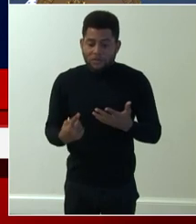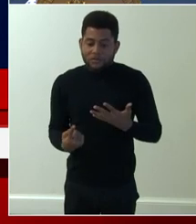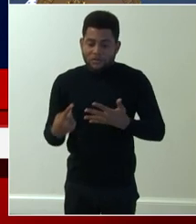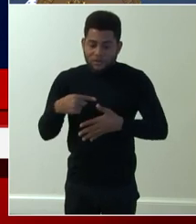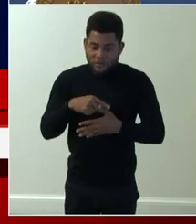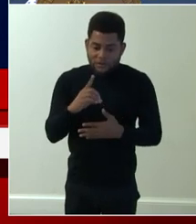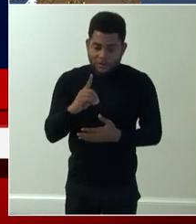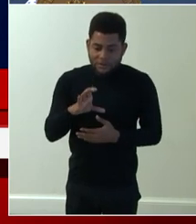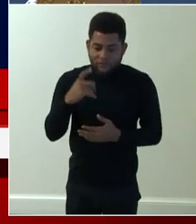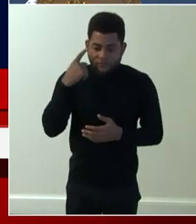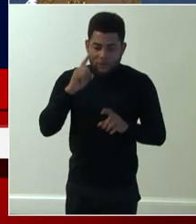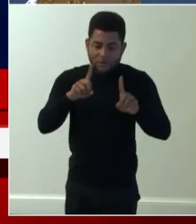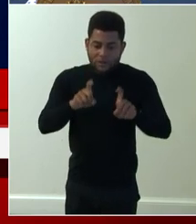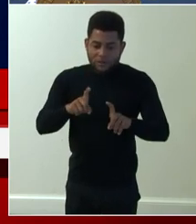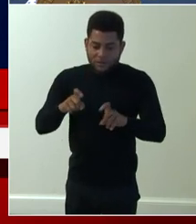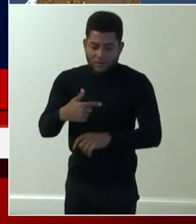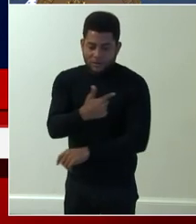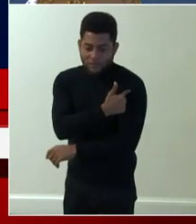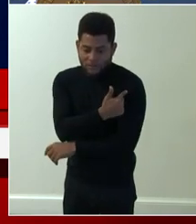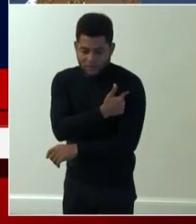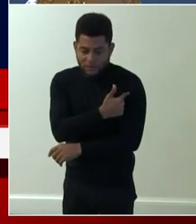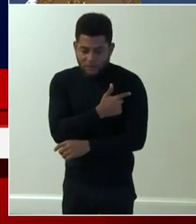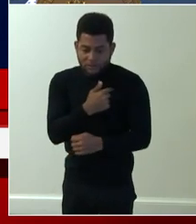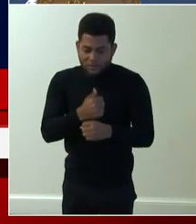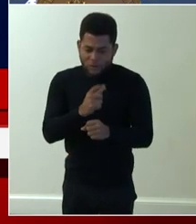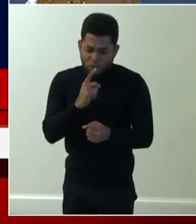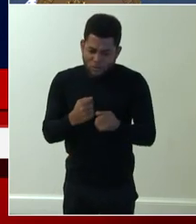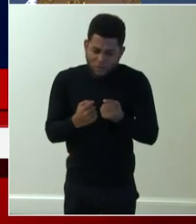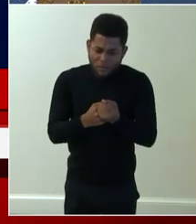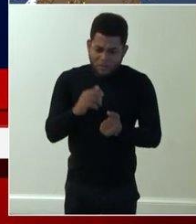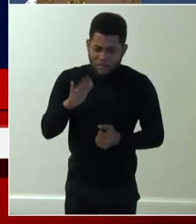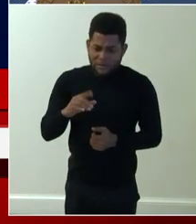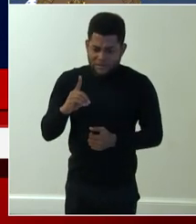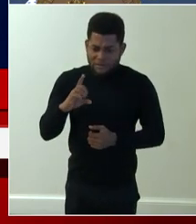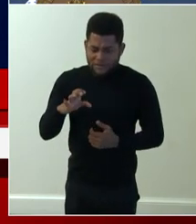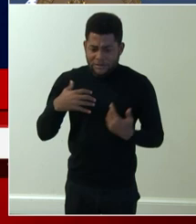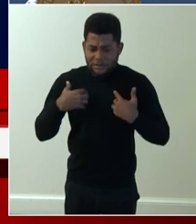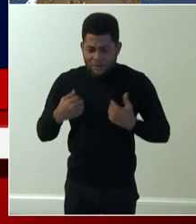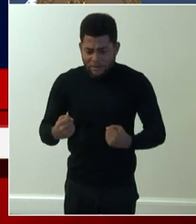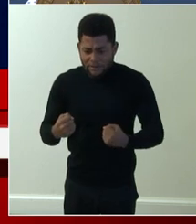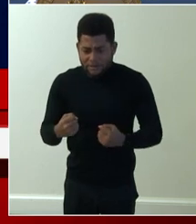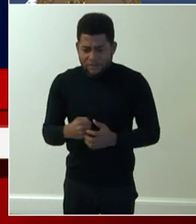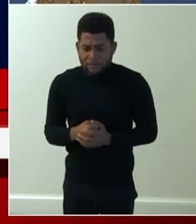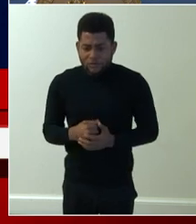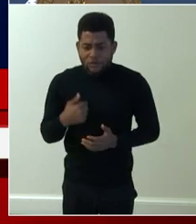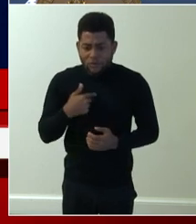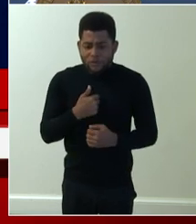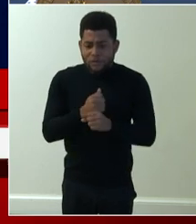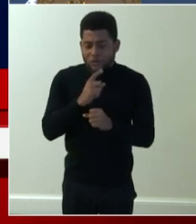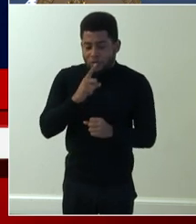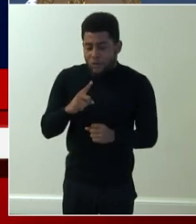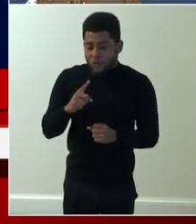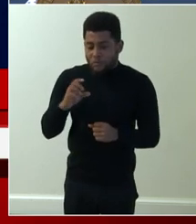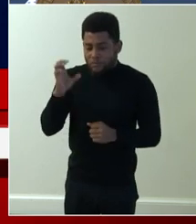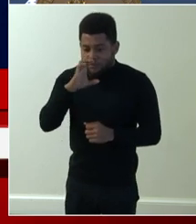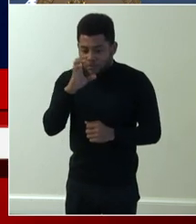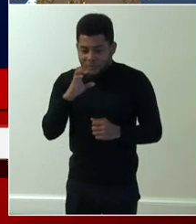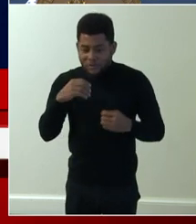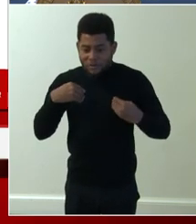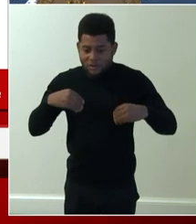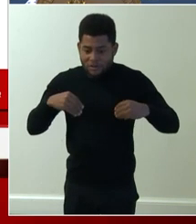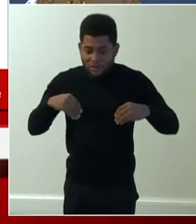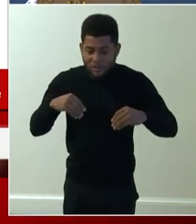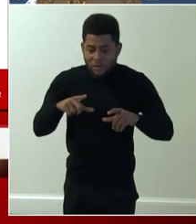for testing and vaccination to be supported by DC Health. We are seeking retail locations in all